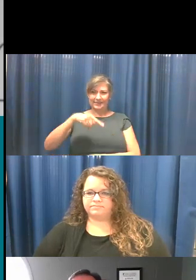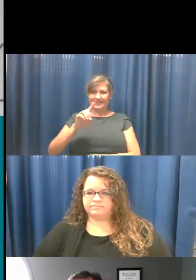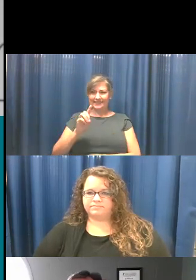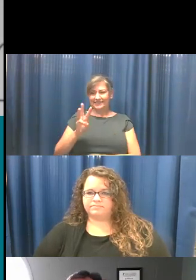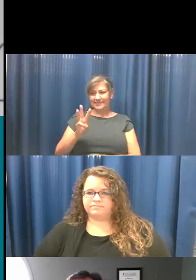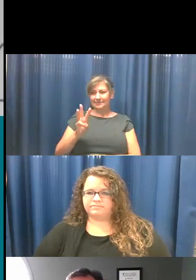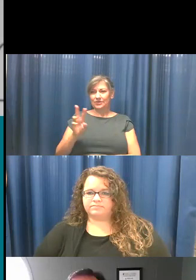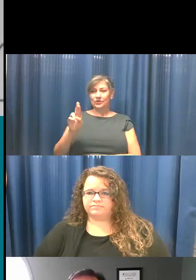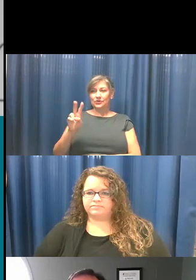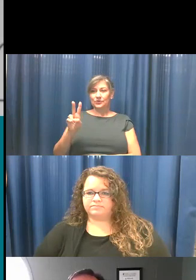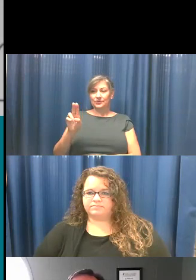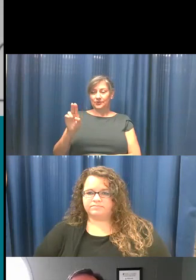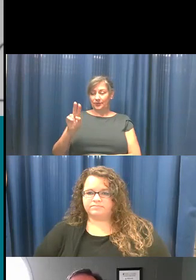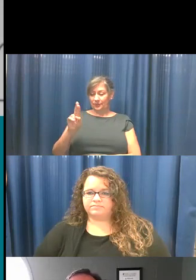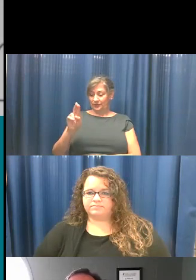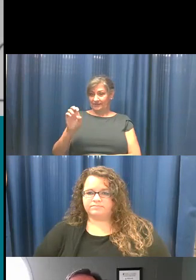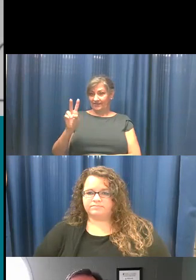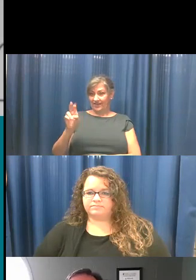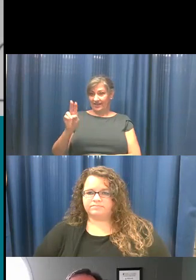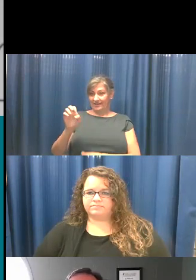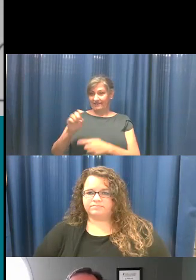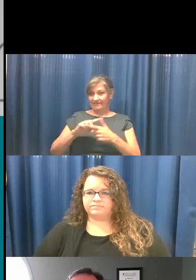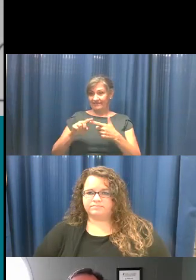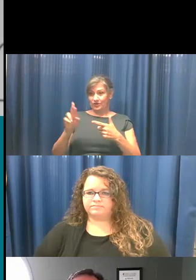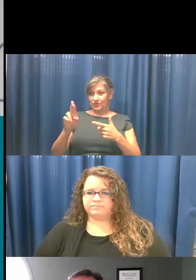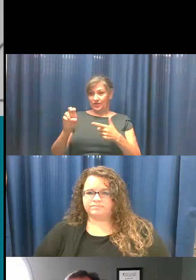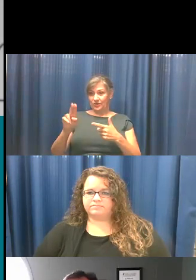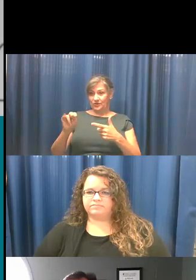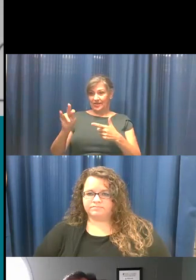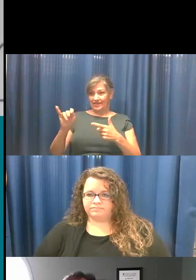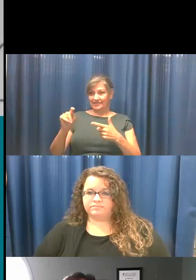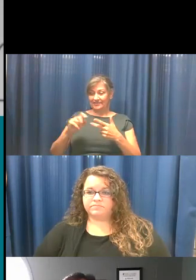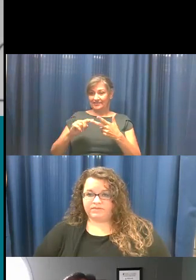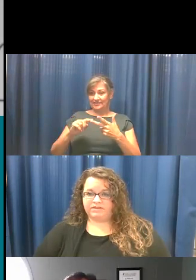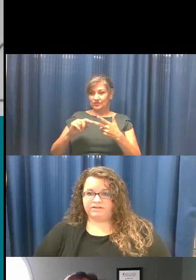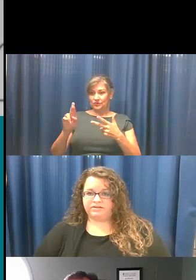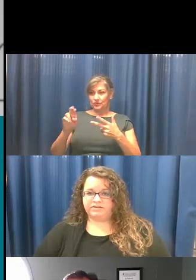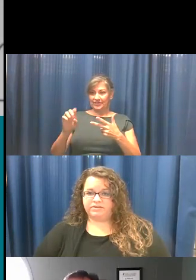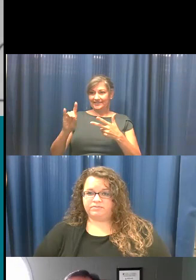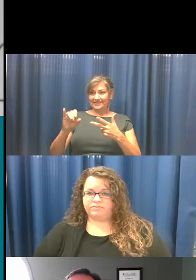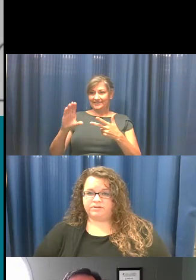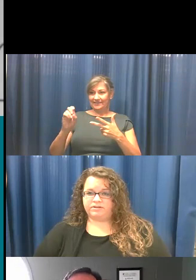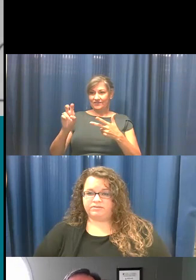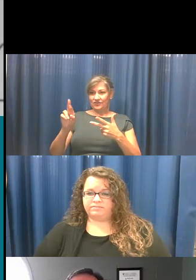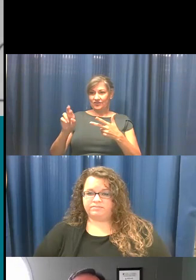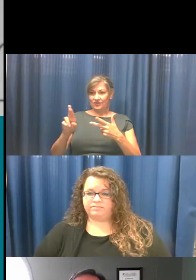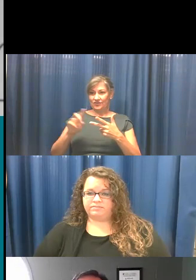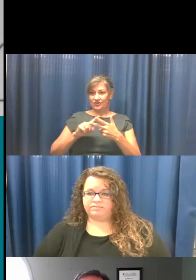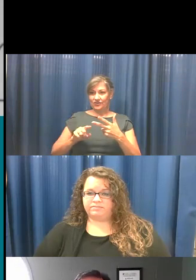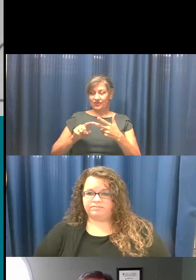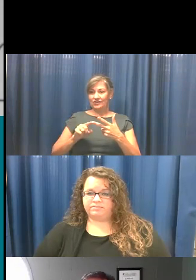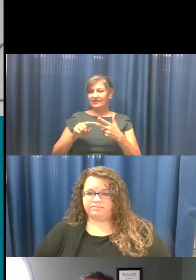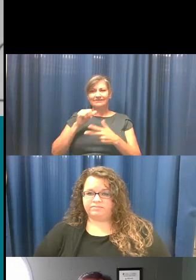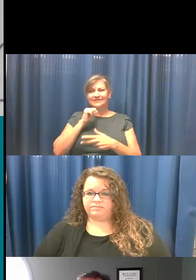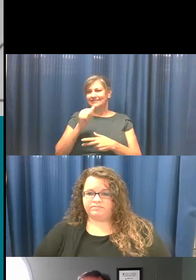Revive, Reunite, and Re-inspire. And as I think about us gathering here together, it's not what we expected,